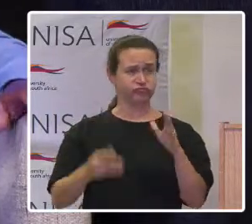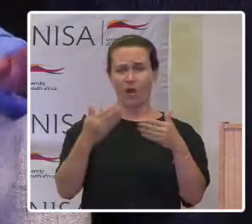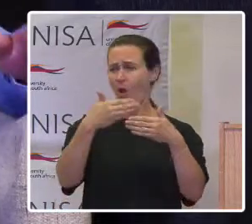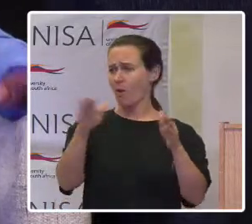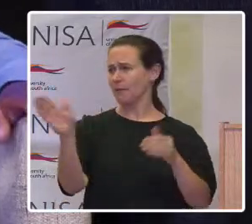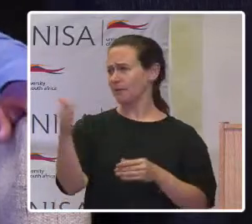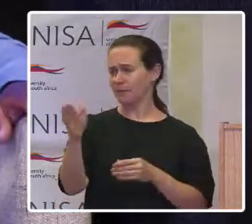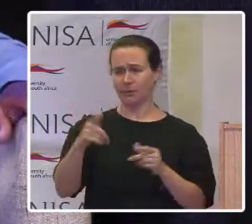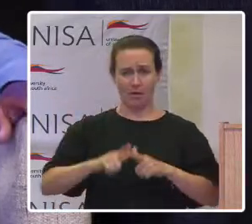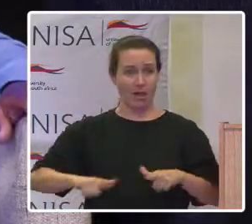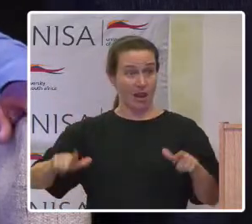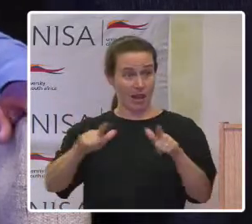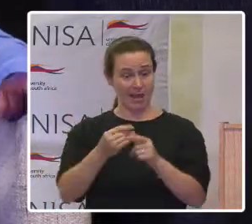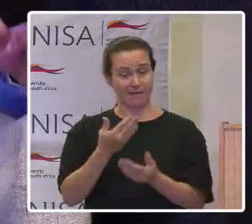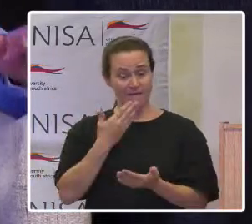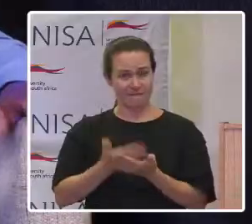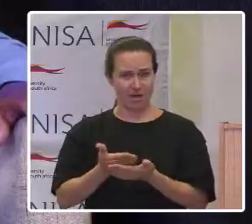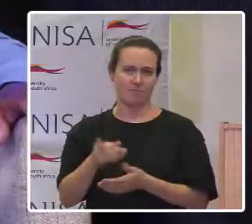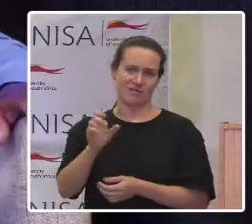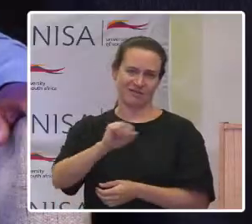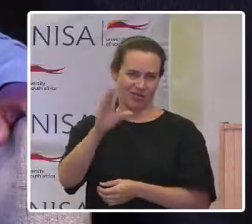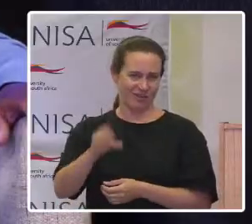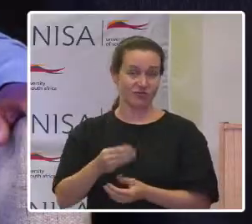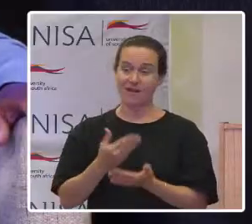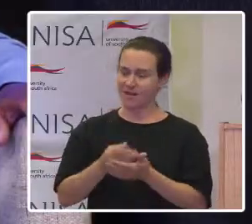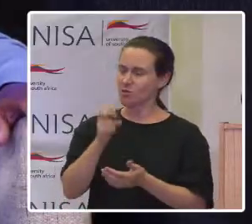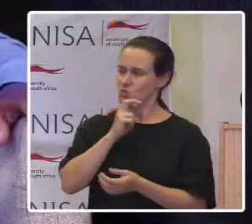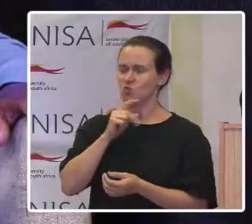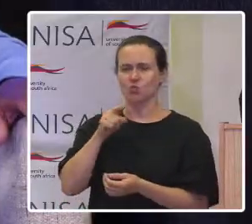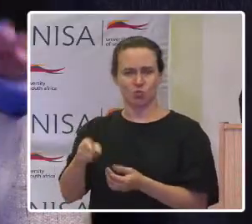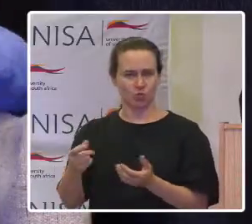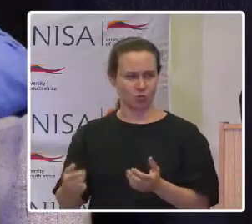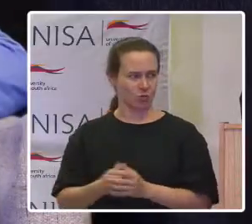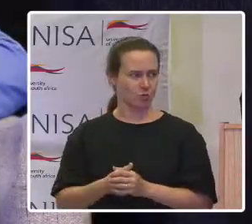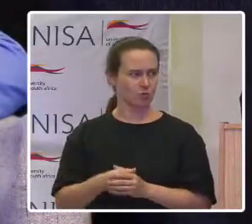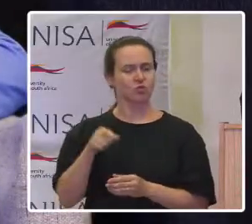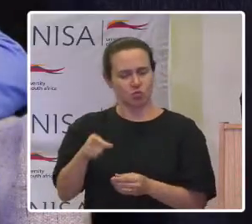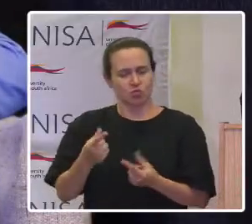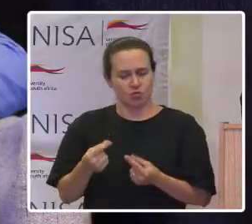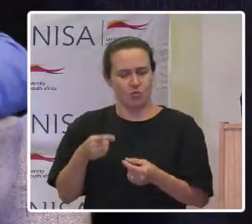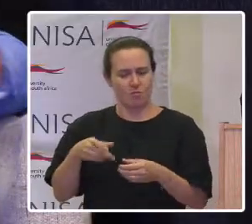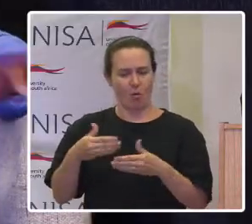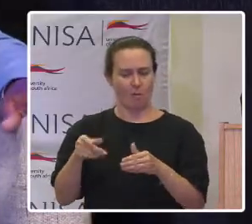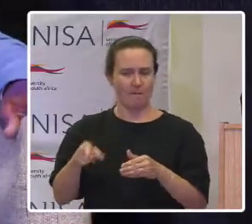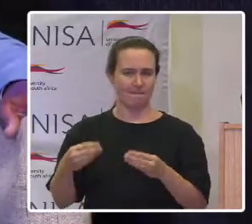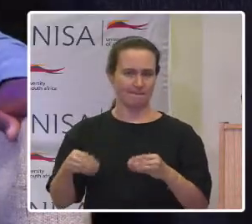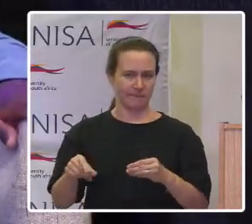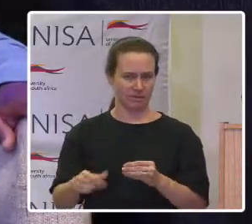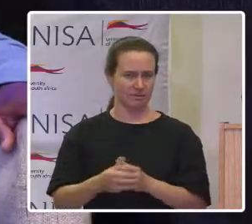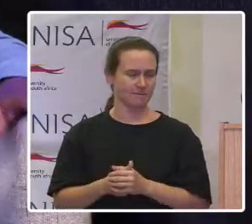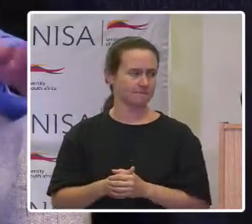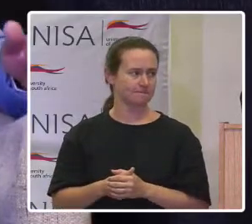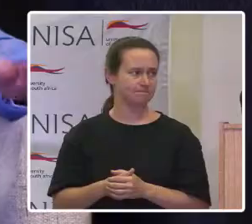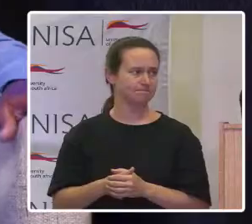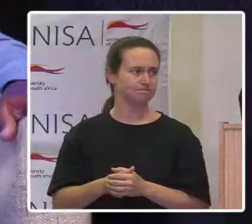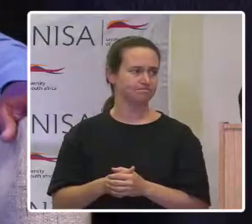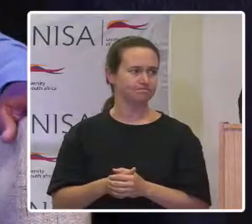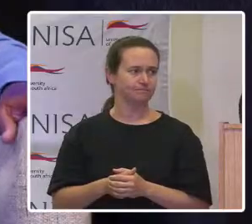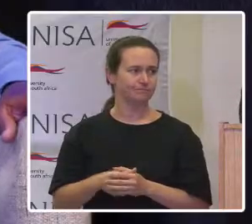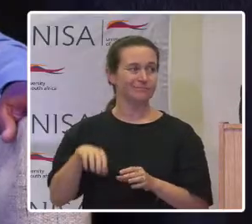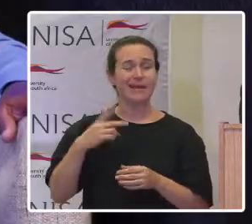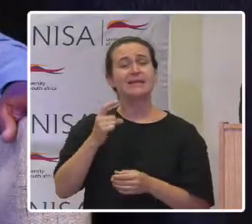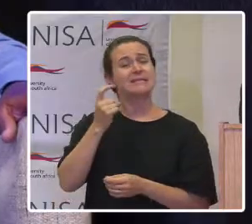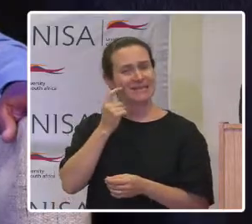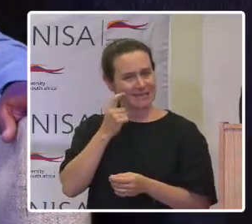is available in the country that can be utilized to do this type of business, and it's easy to